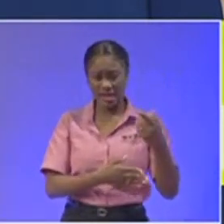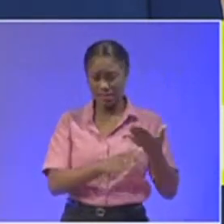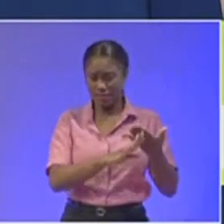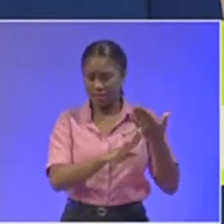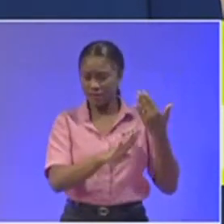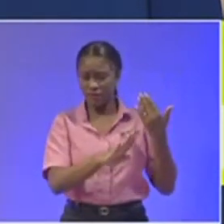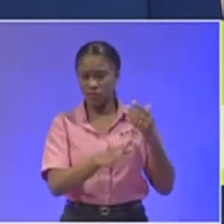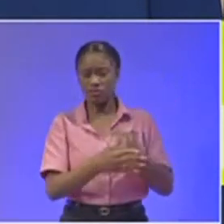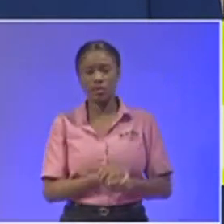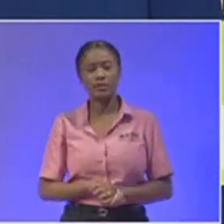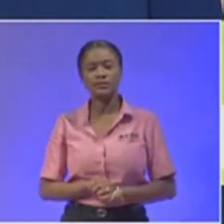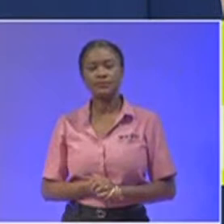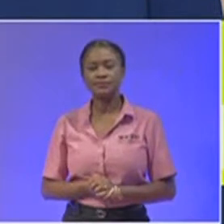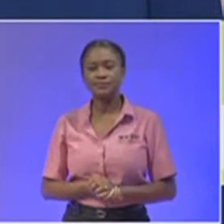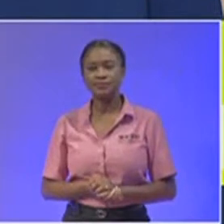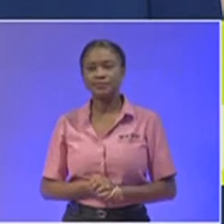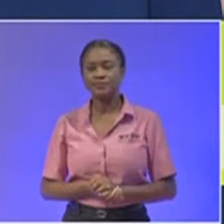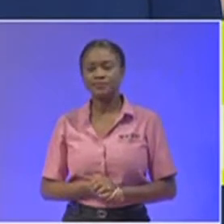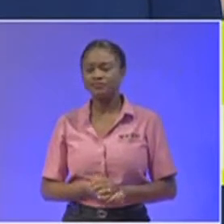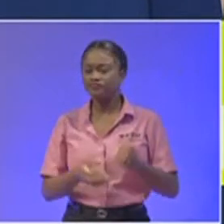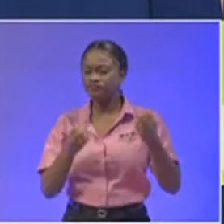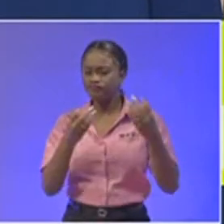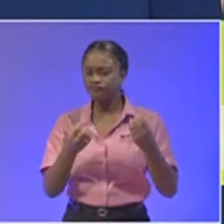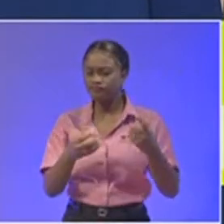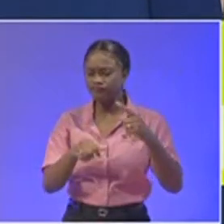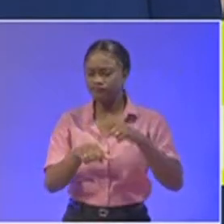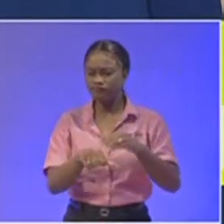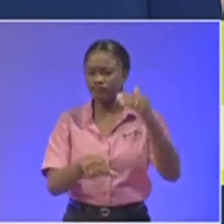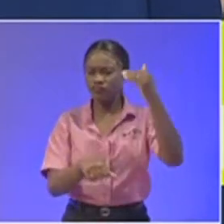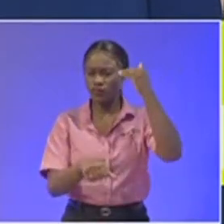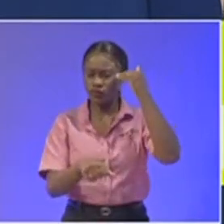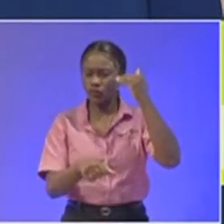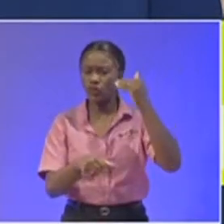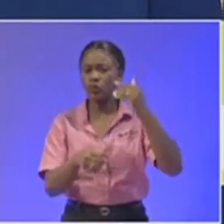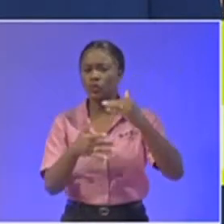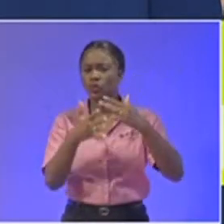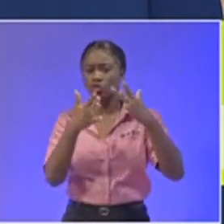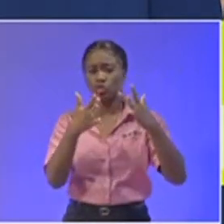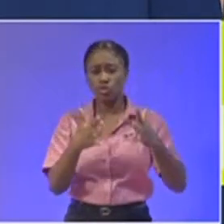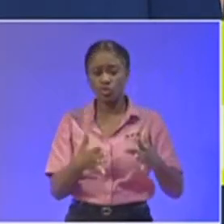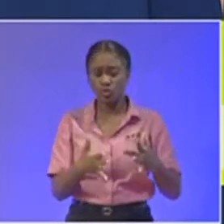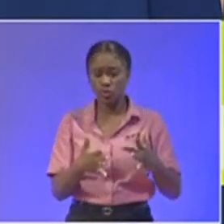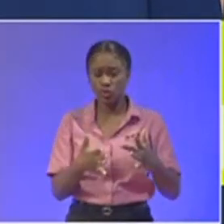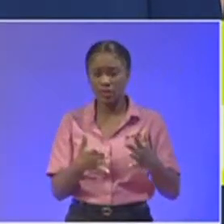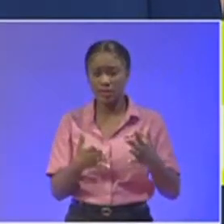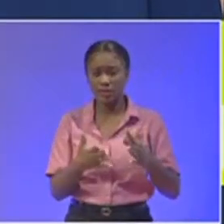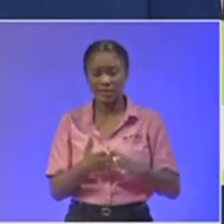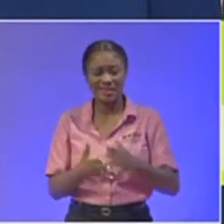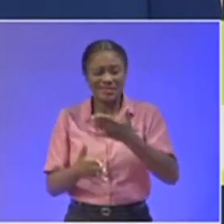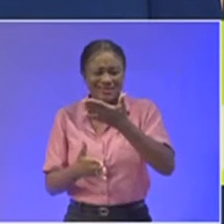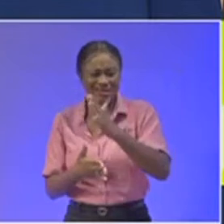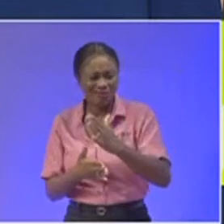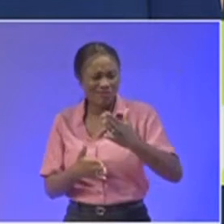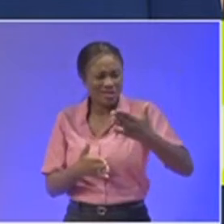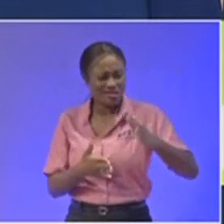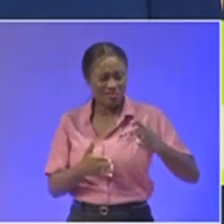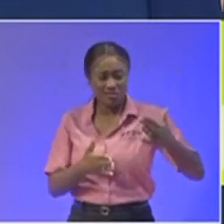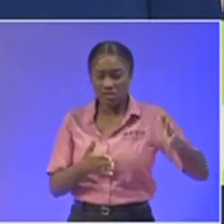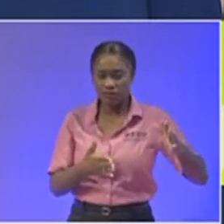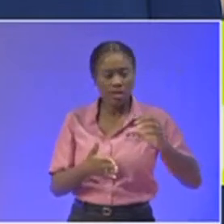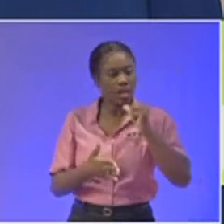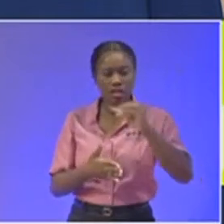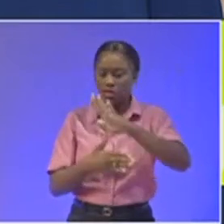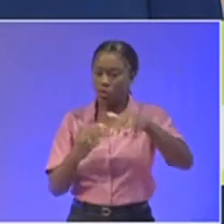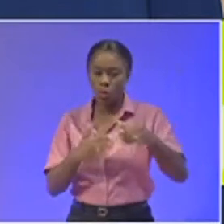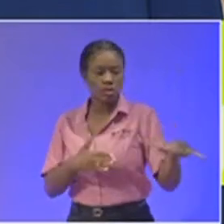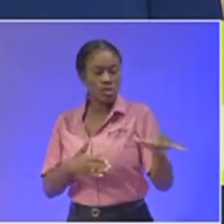in many instances, because we know that our student population is not homogeneous. And so even